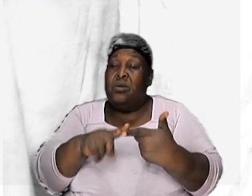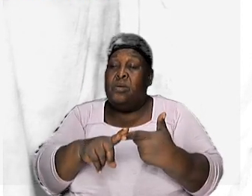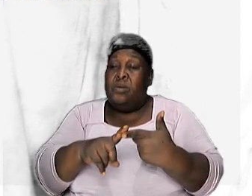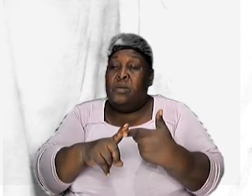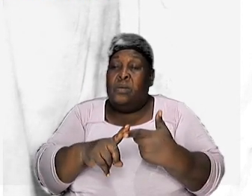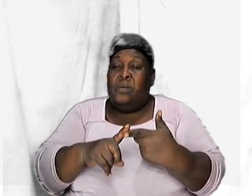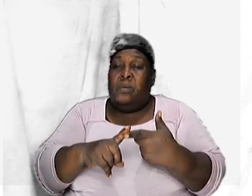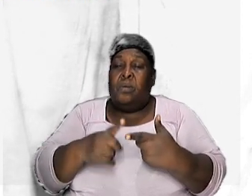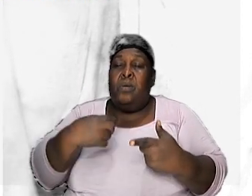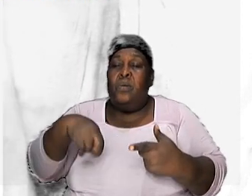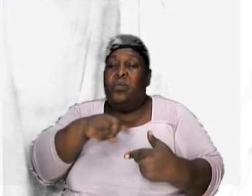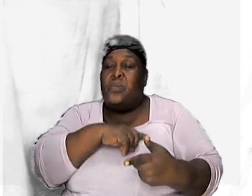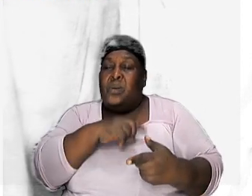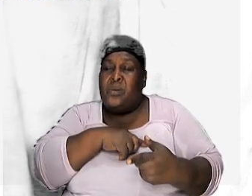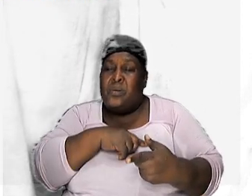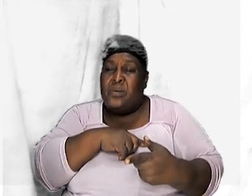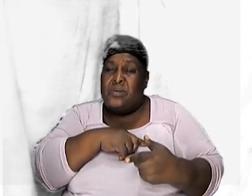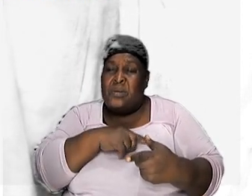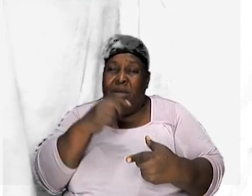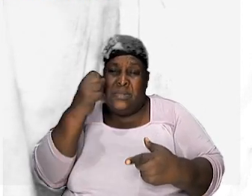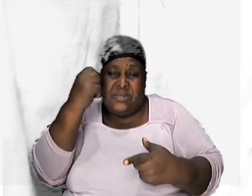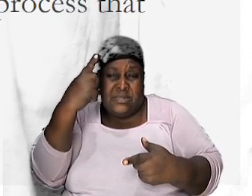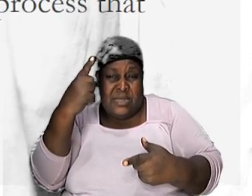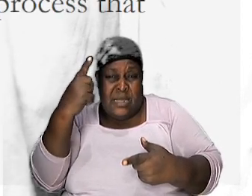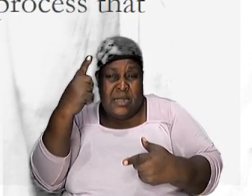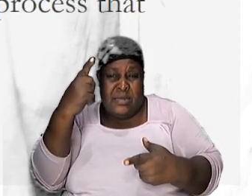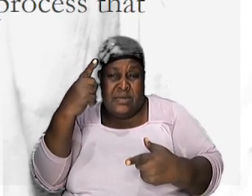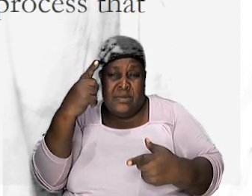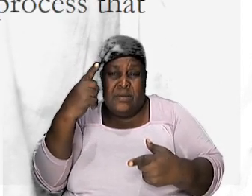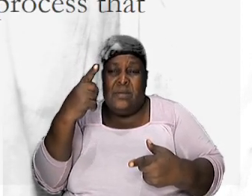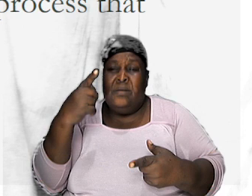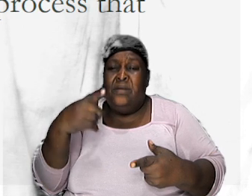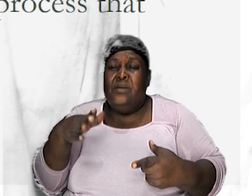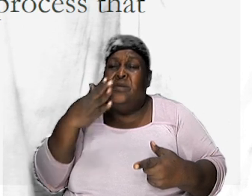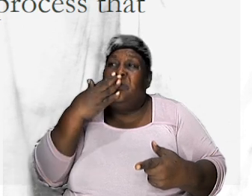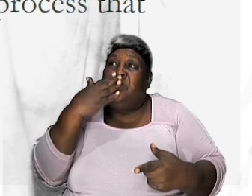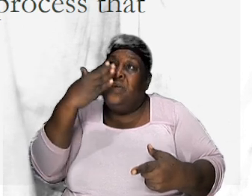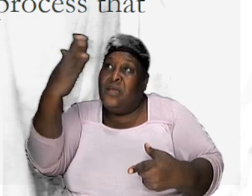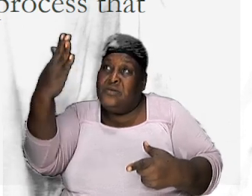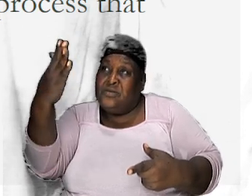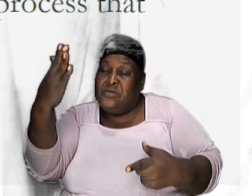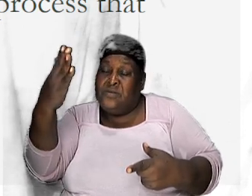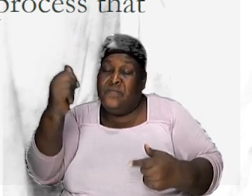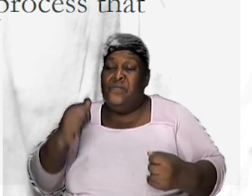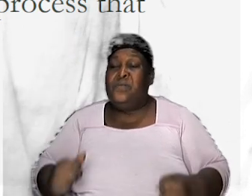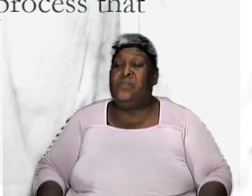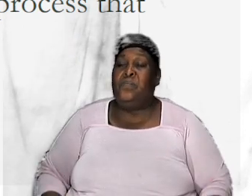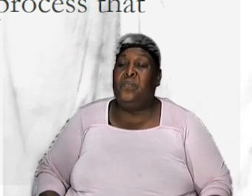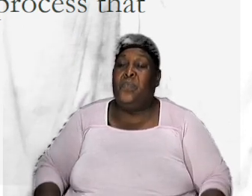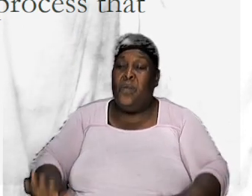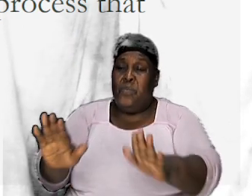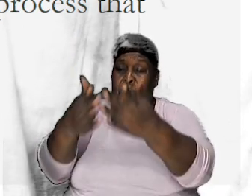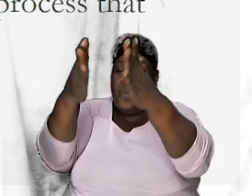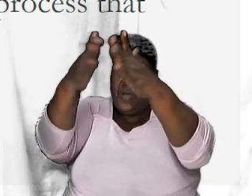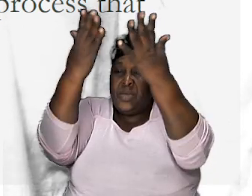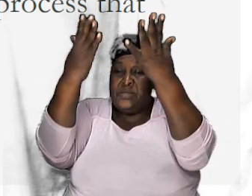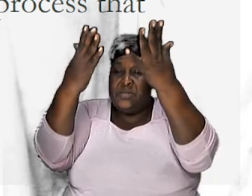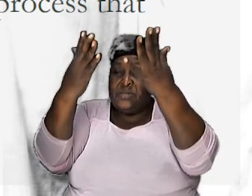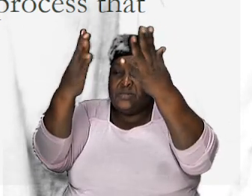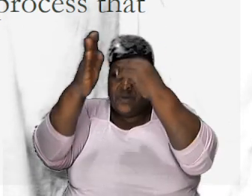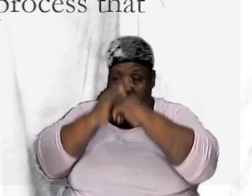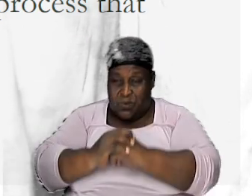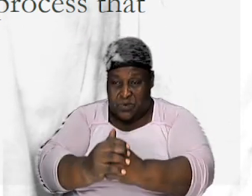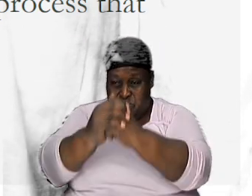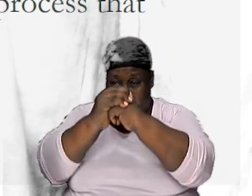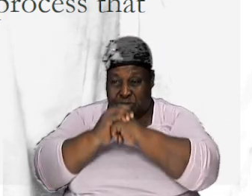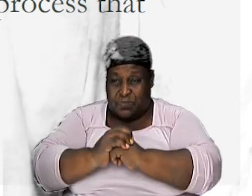define some key terms. Amen. We're going to look at thanksgiving. We're going to look at praise. We're going to look at